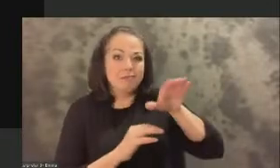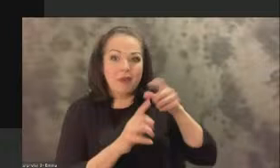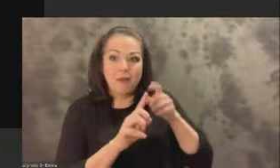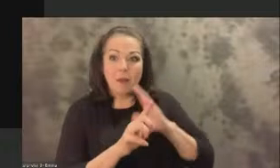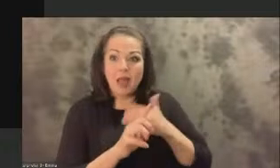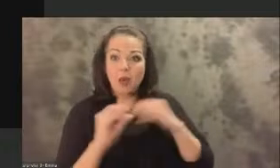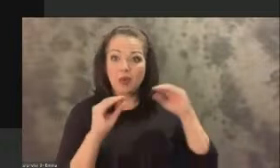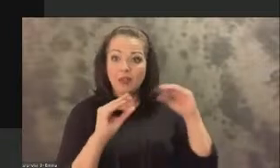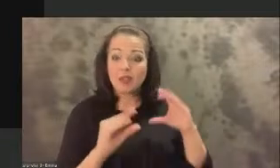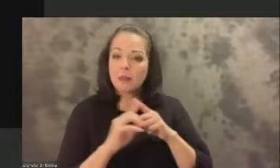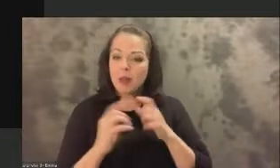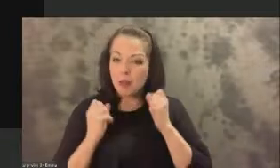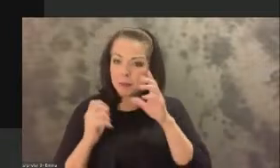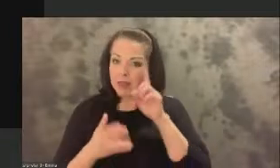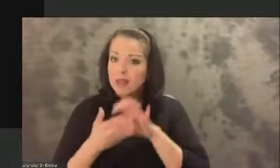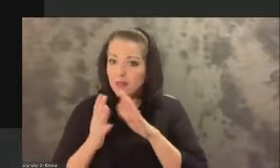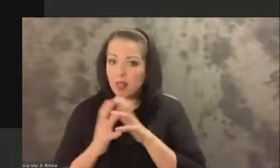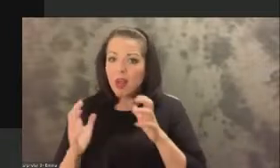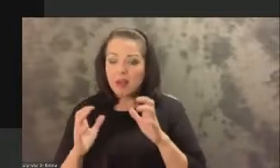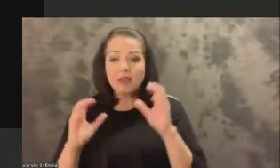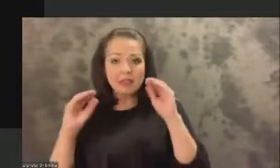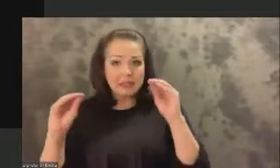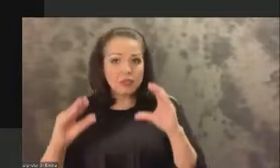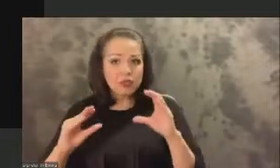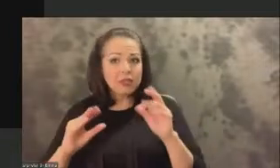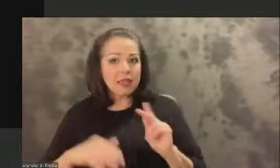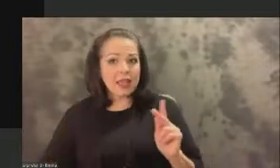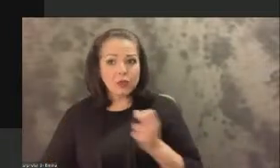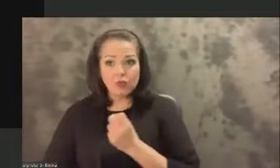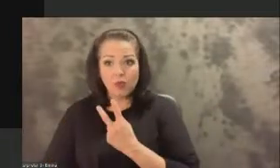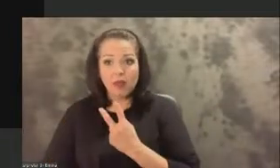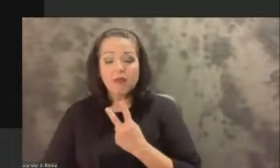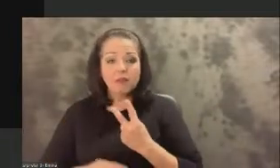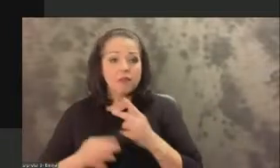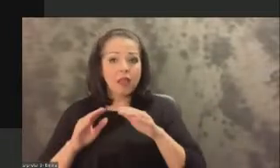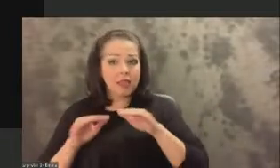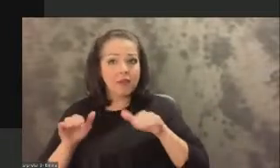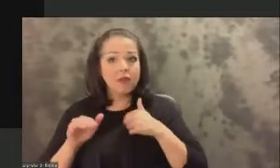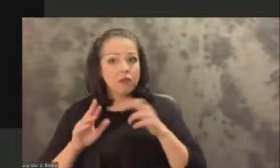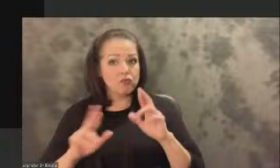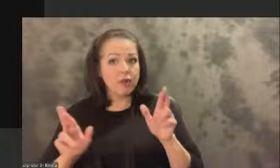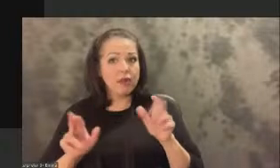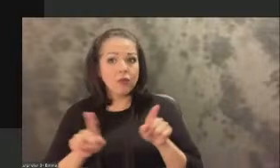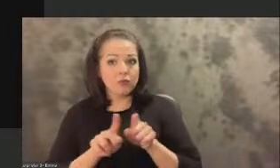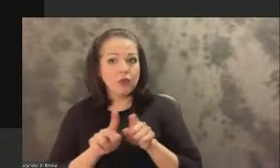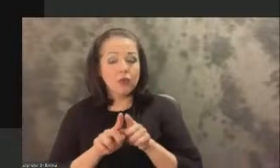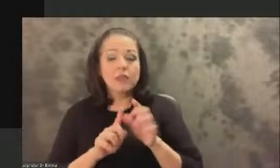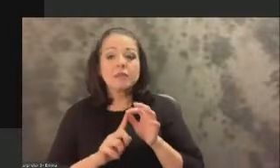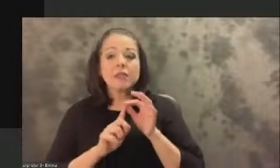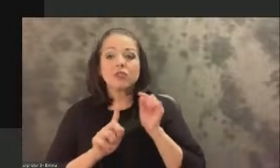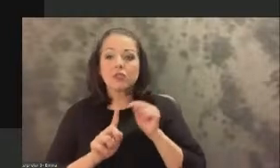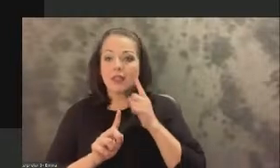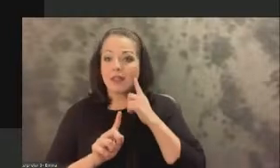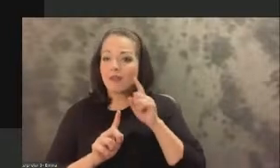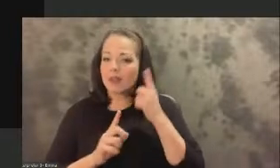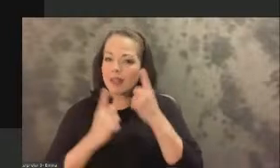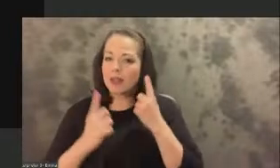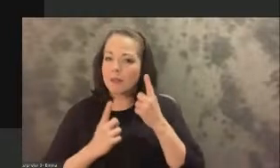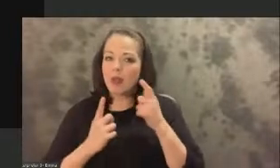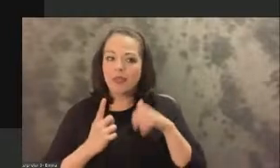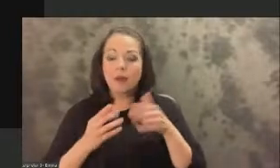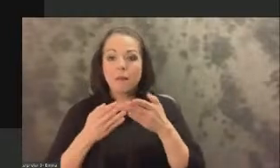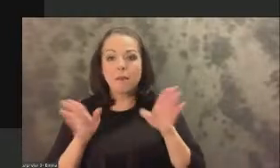lot of educators on that K through 12 level are ready too, especially considering the public